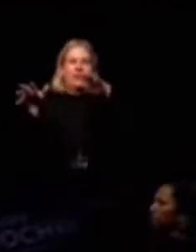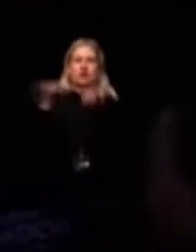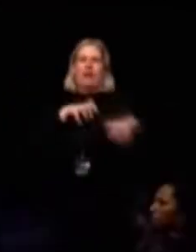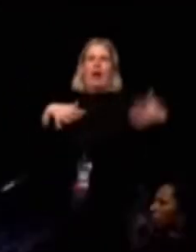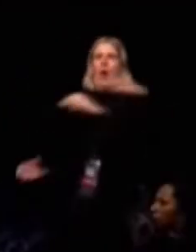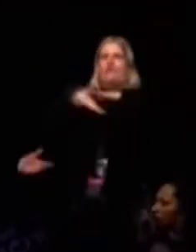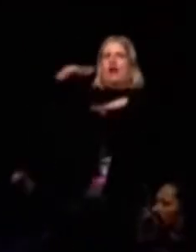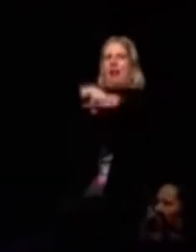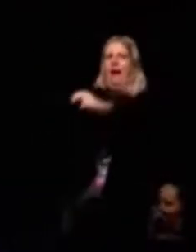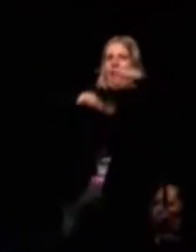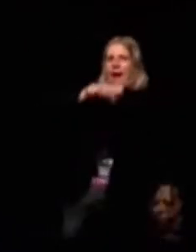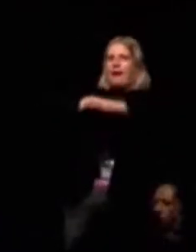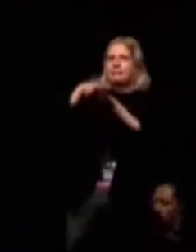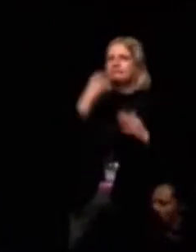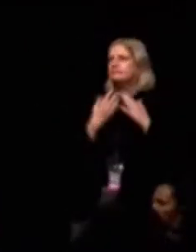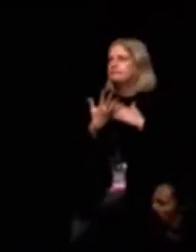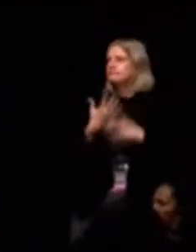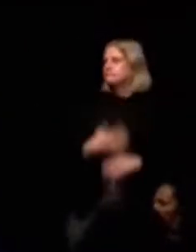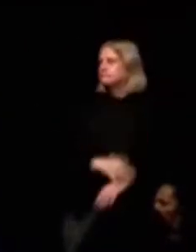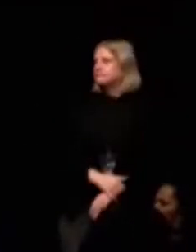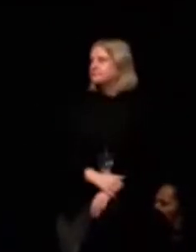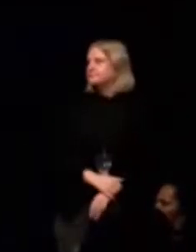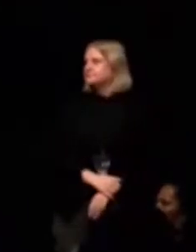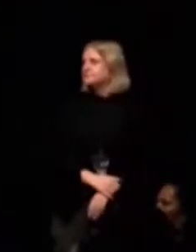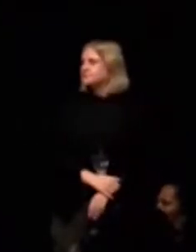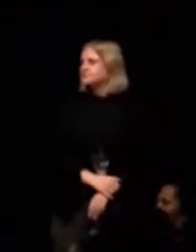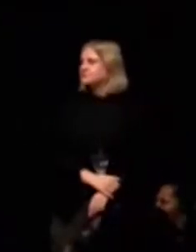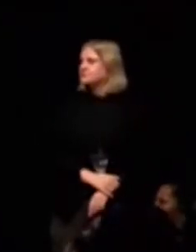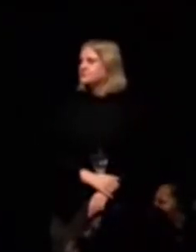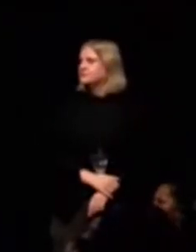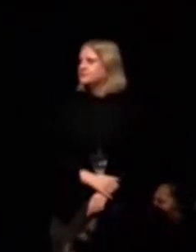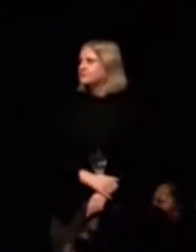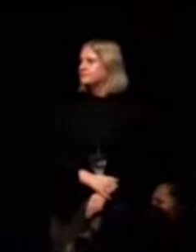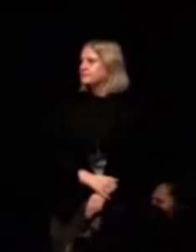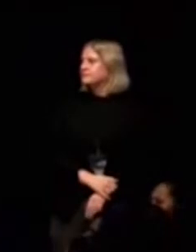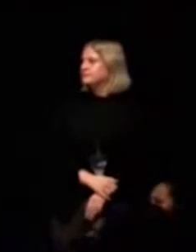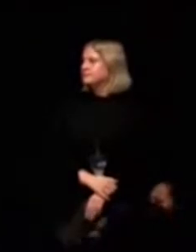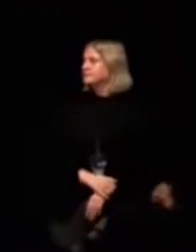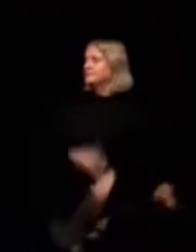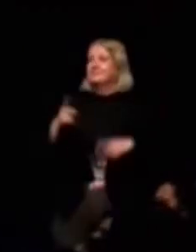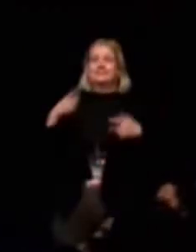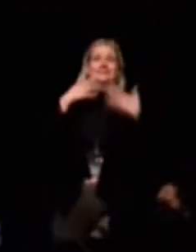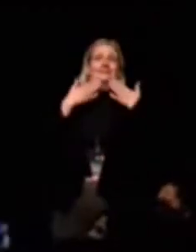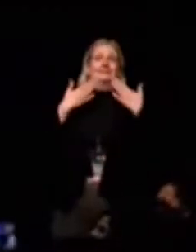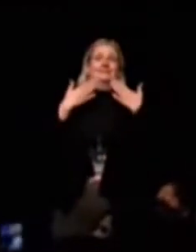Thank you. Thank you, my friends. Thank you. Thank you.